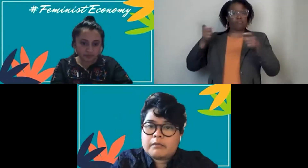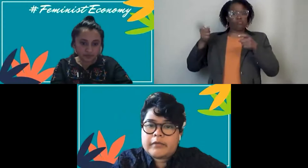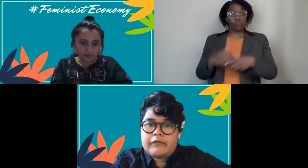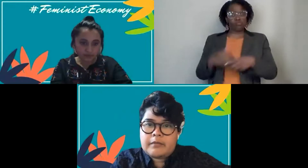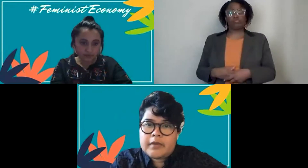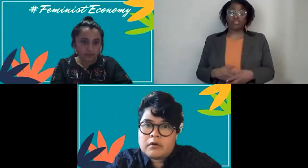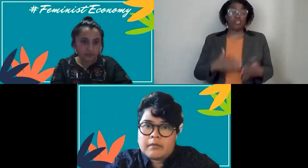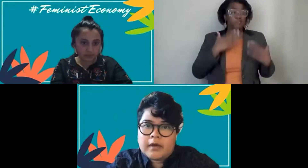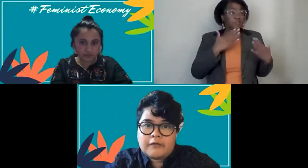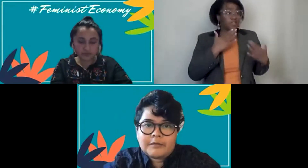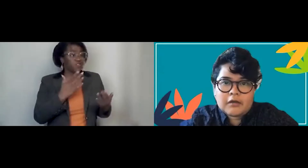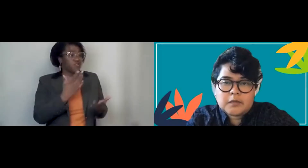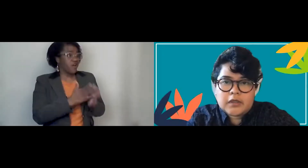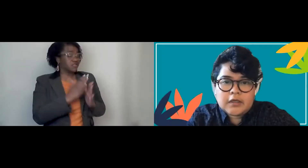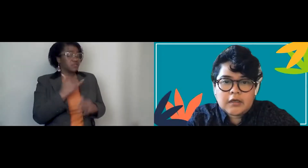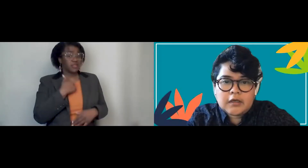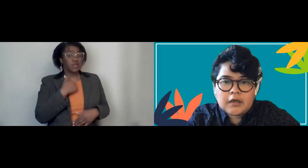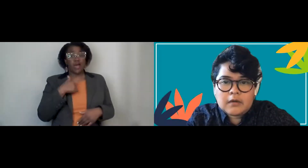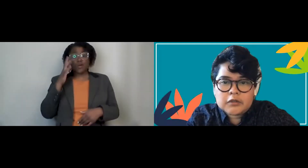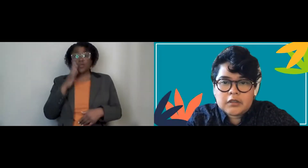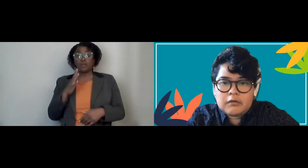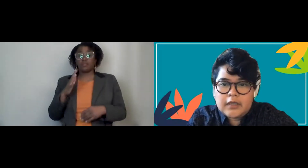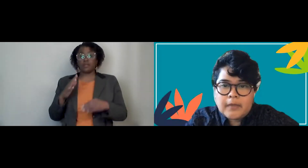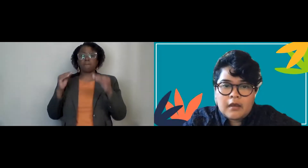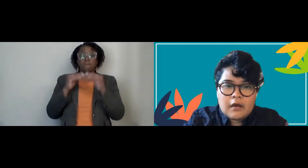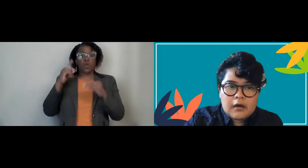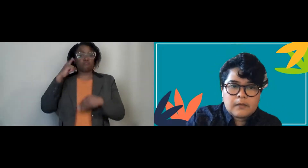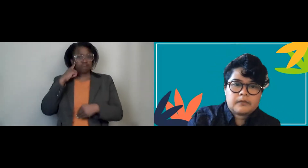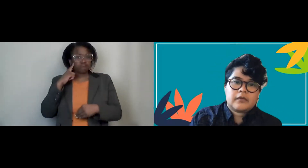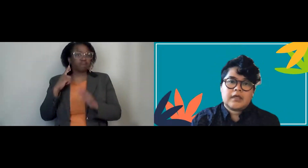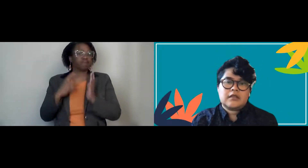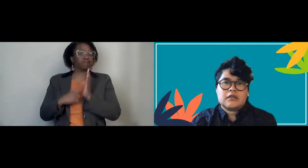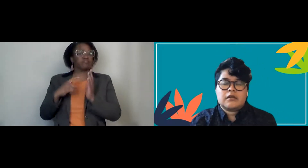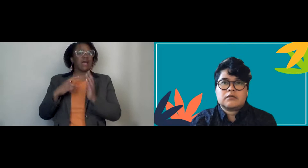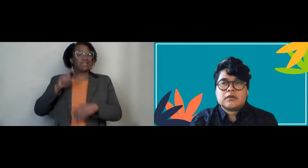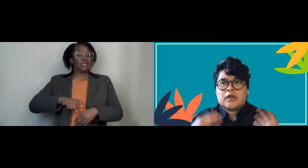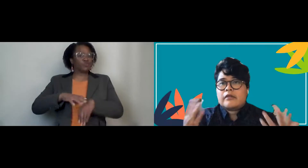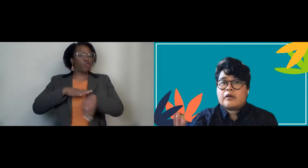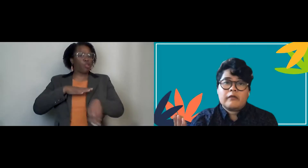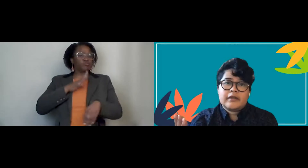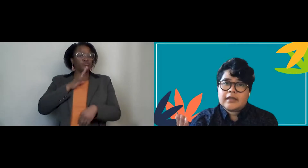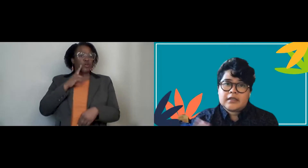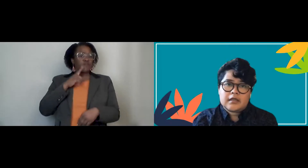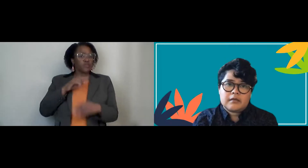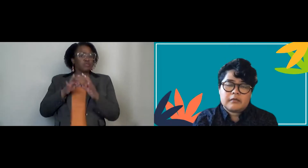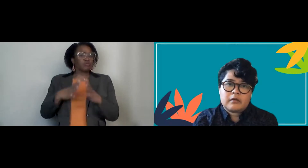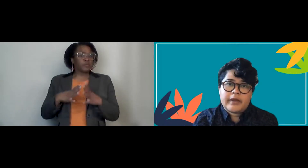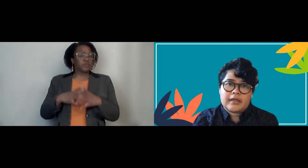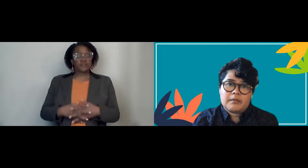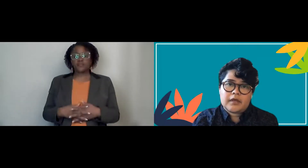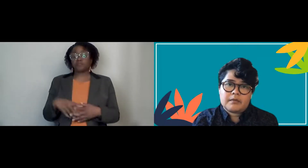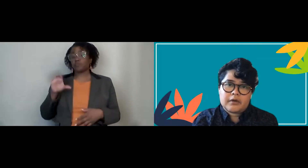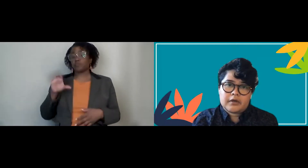And I'll definitely be more mindful about speaking more slowly. And, the